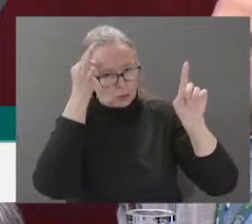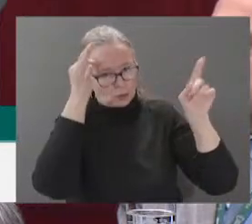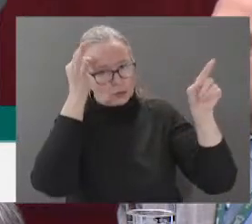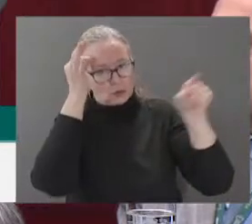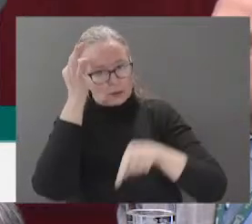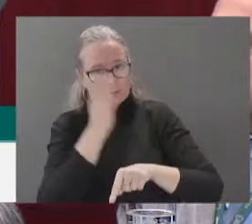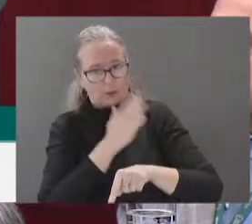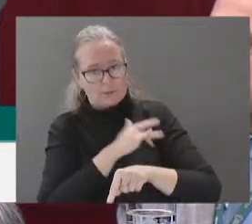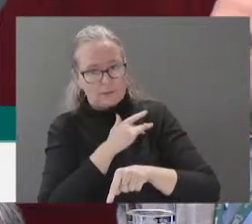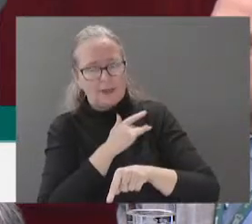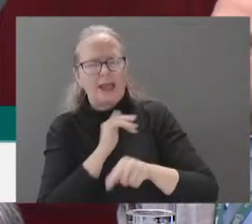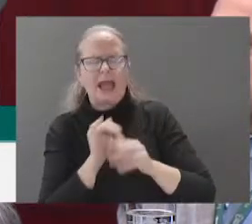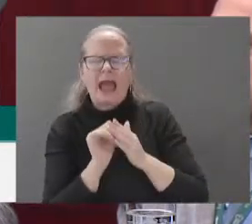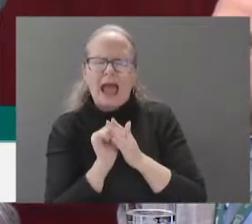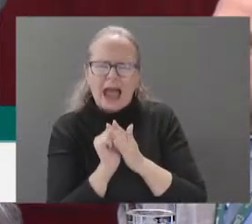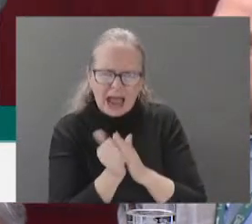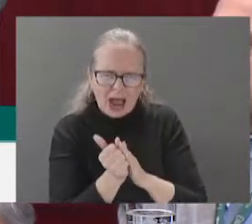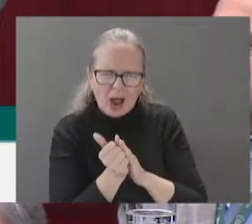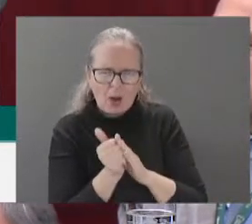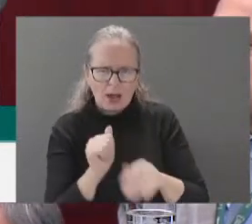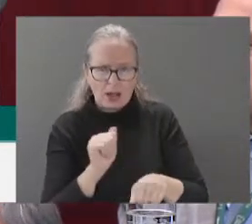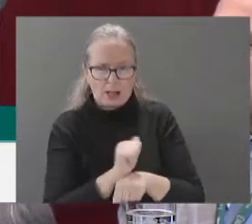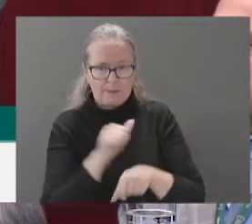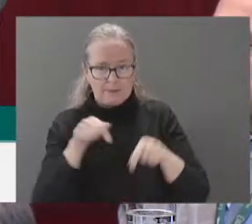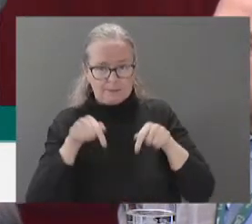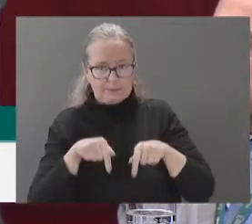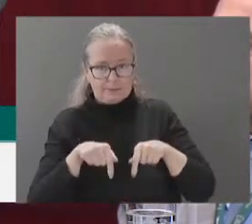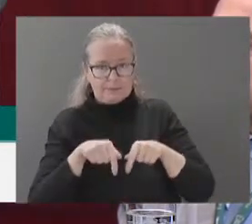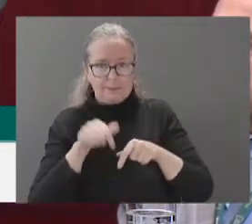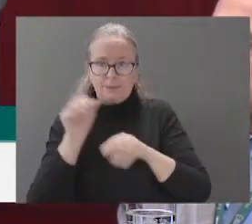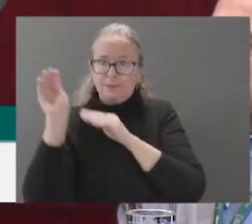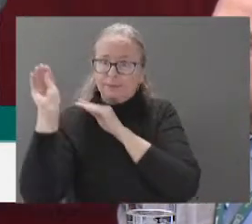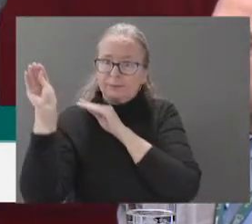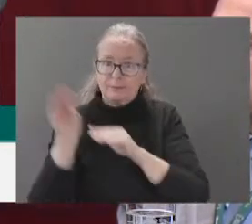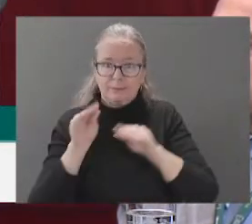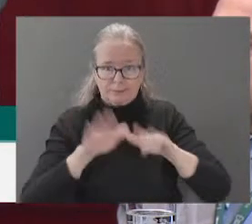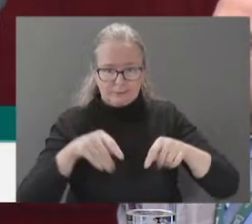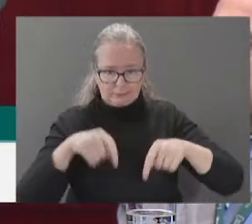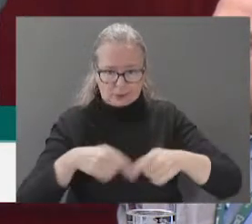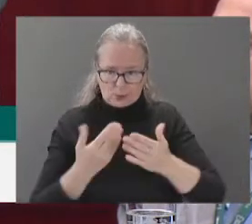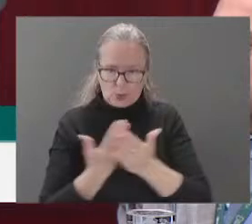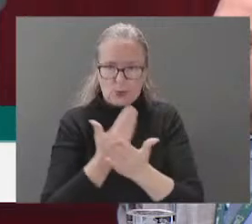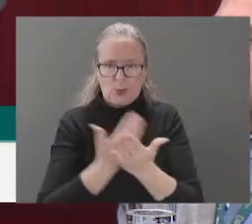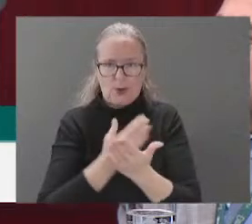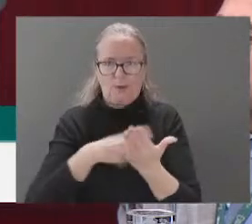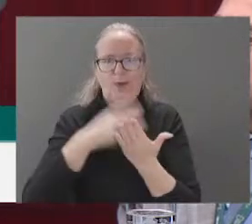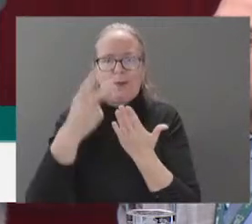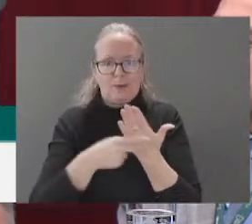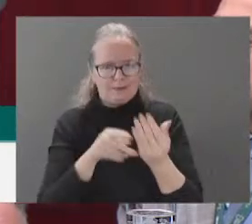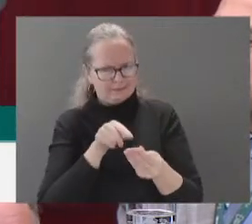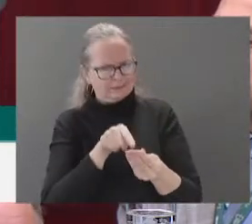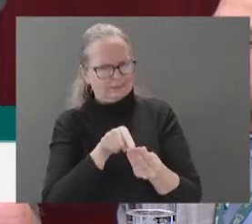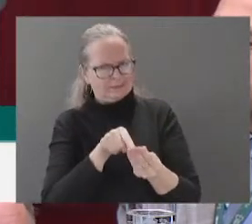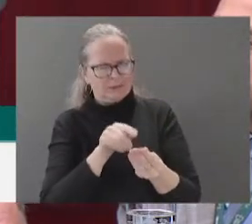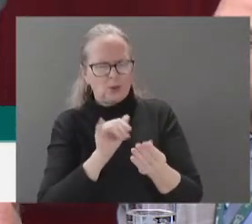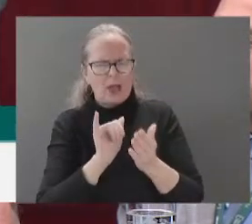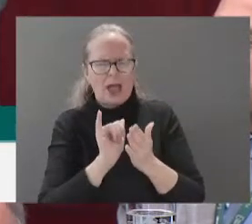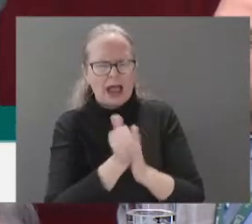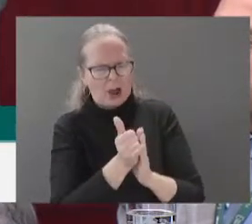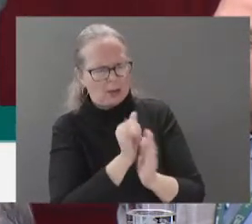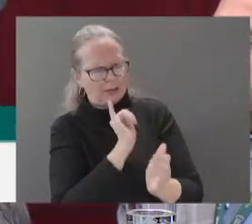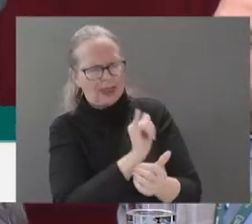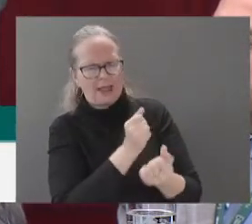immigration initiatives including the newly launched stream align with and support the broader objectives of Canada's immigration